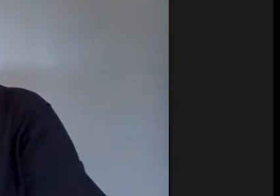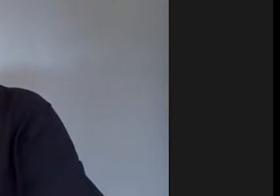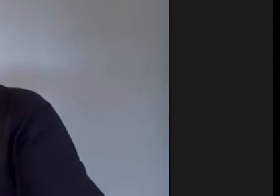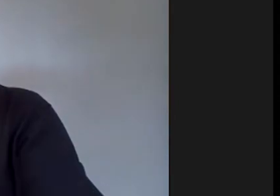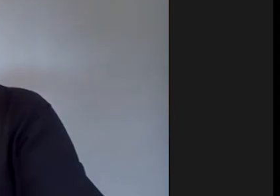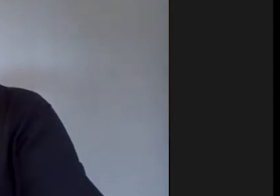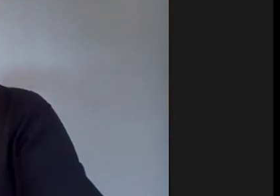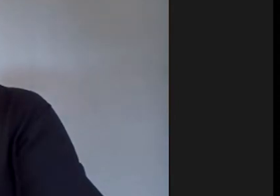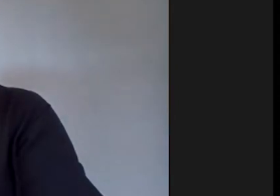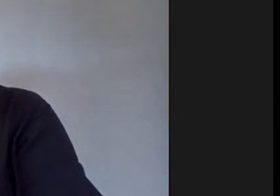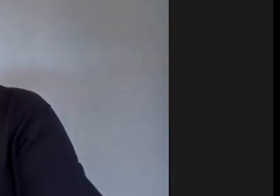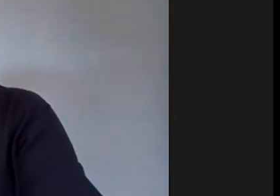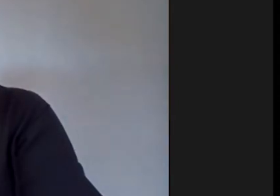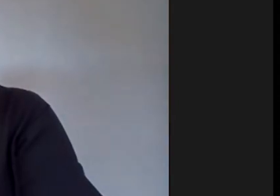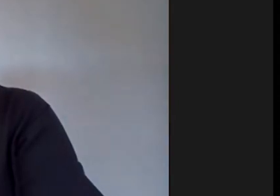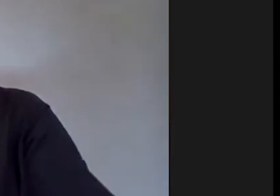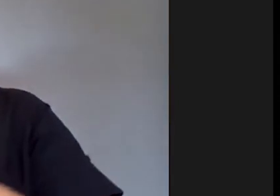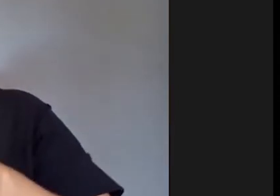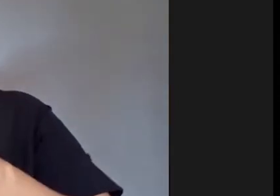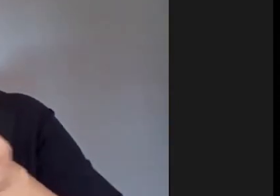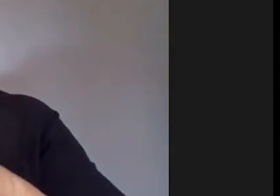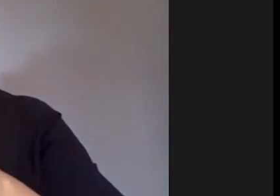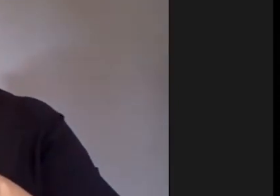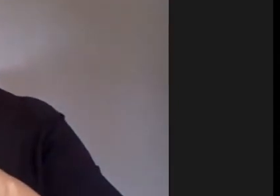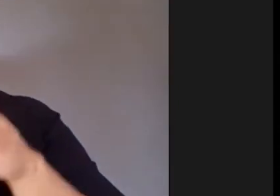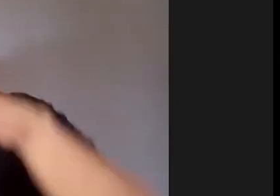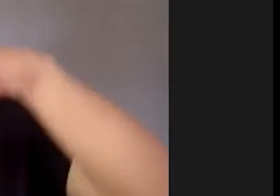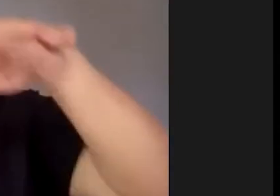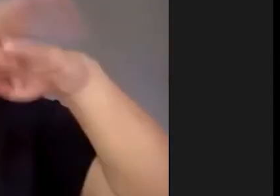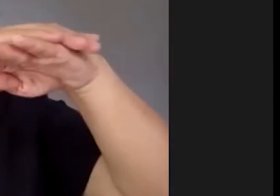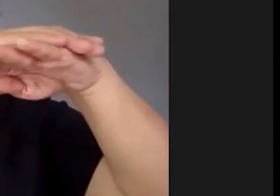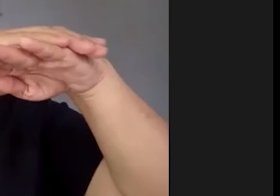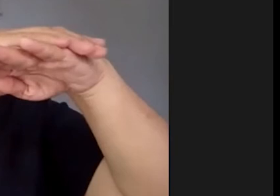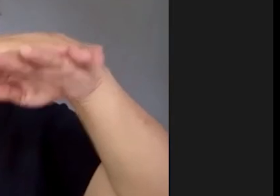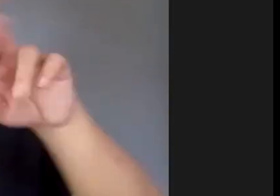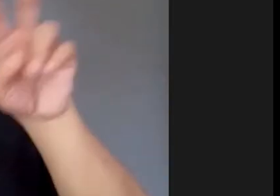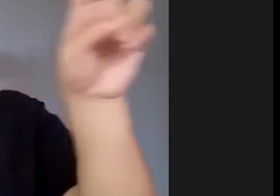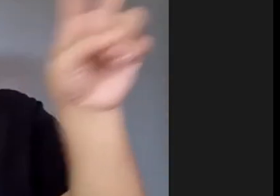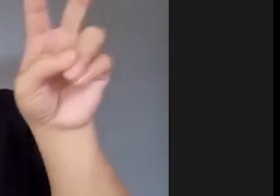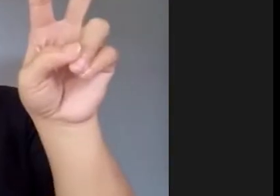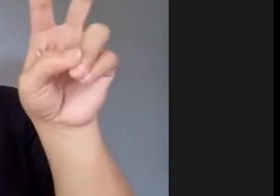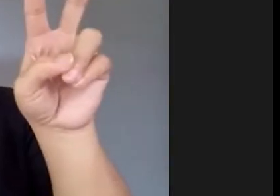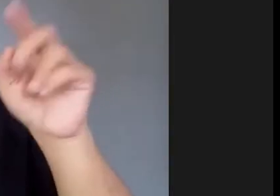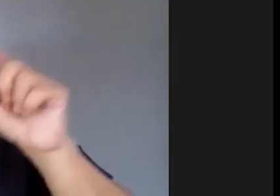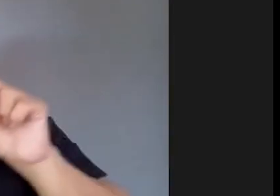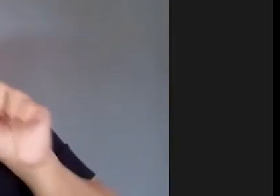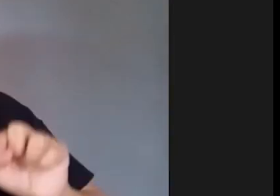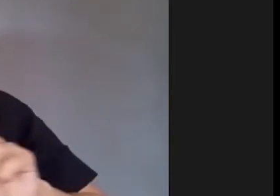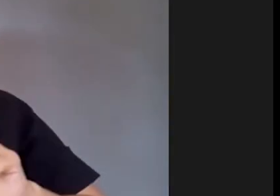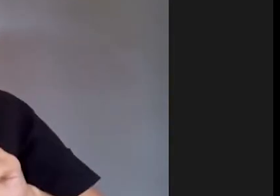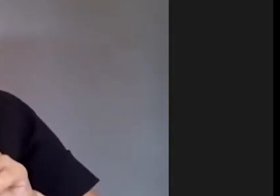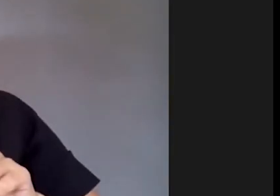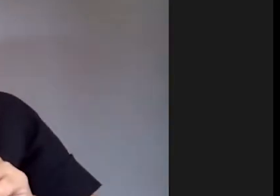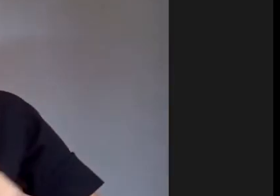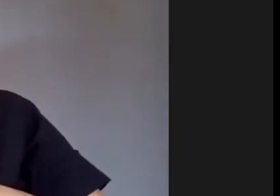Okay. But the predicates are different. In English, it's a verb. And in FSL, it is,